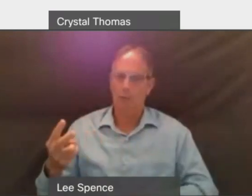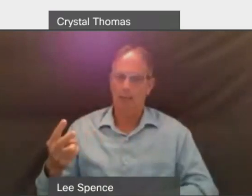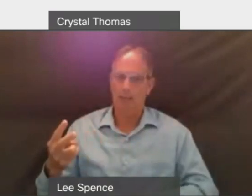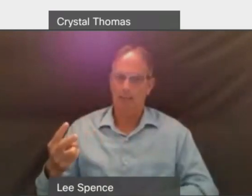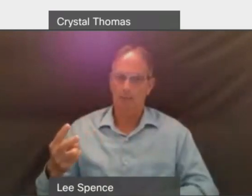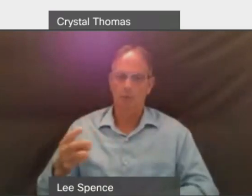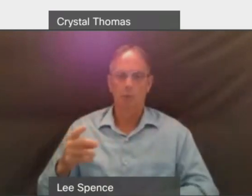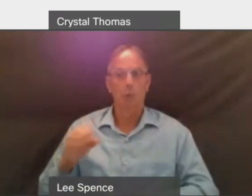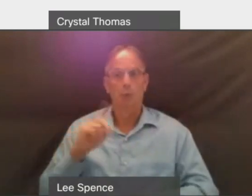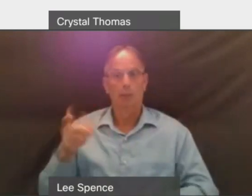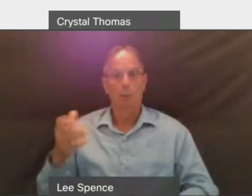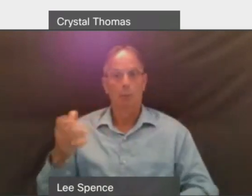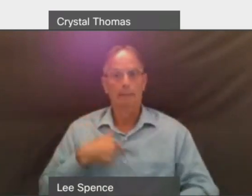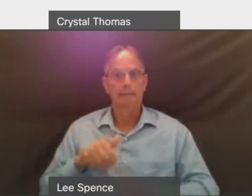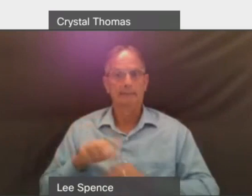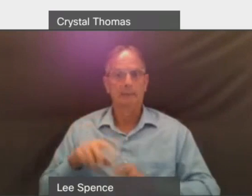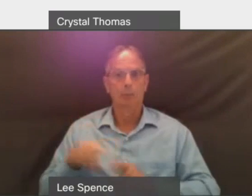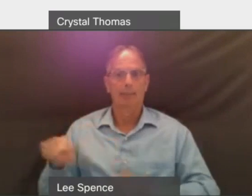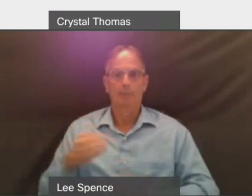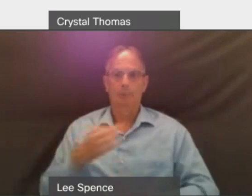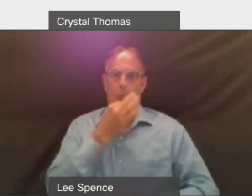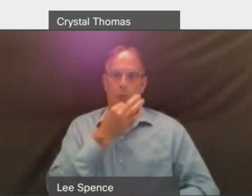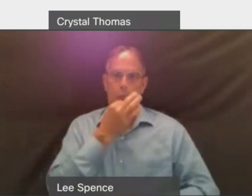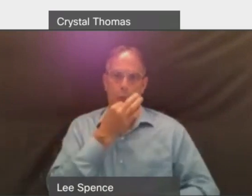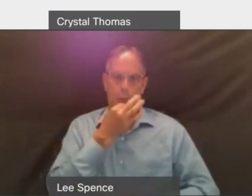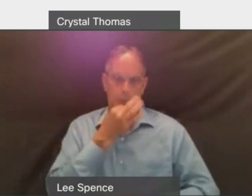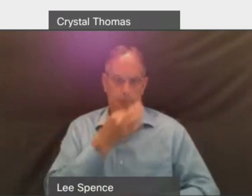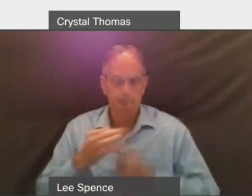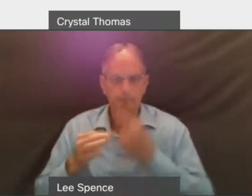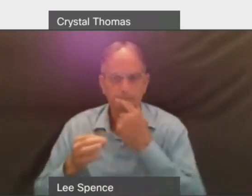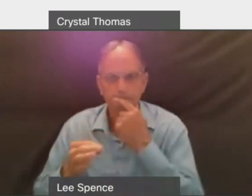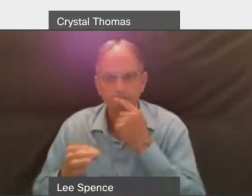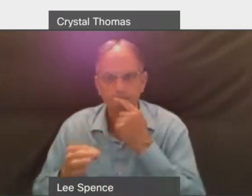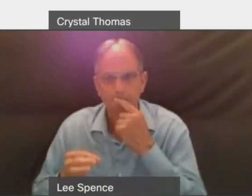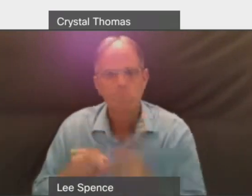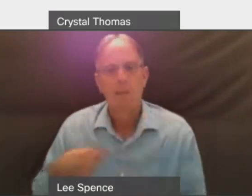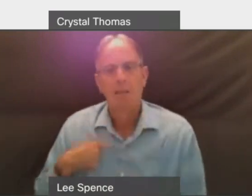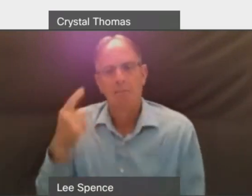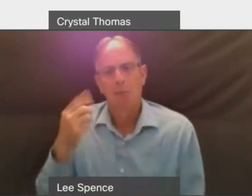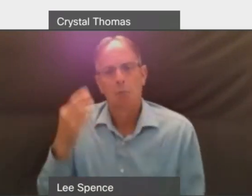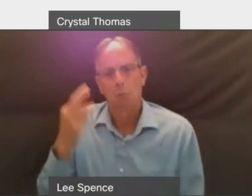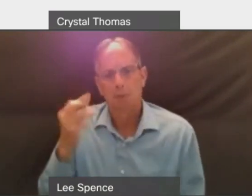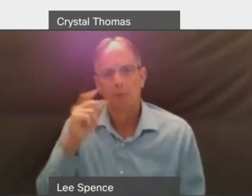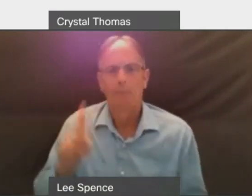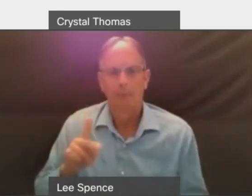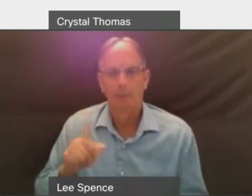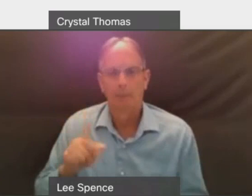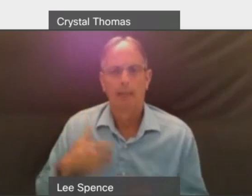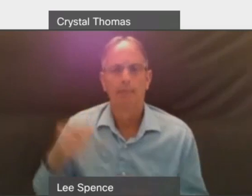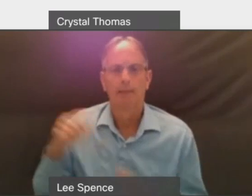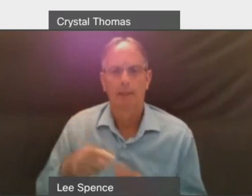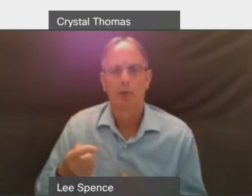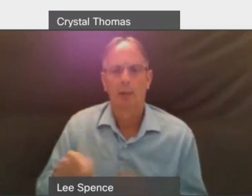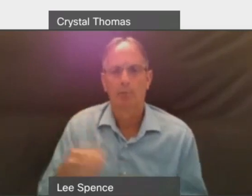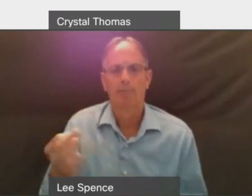relatively soon. But I think it's very reasonable for people to have until next Friday to give us